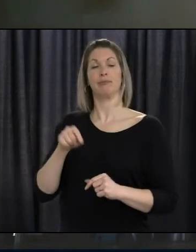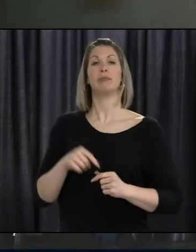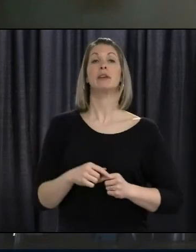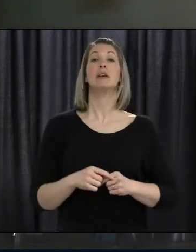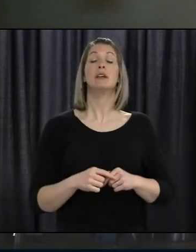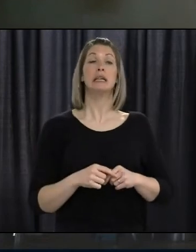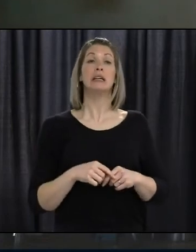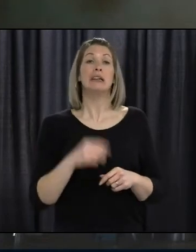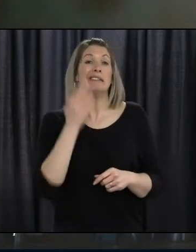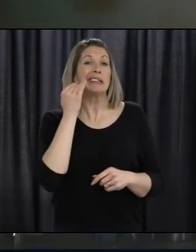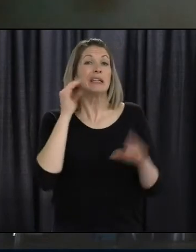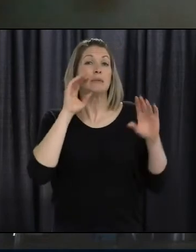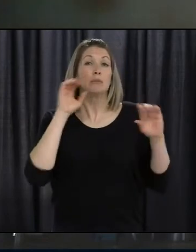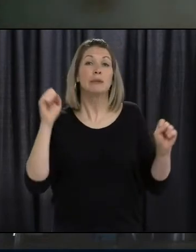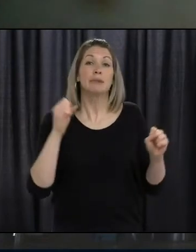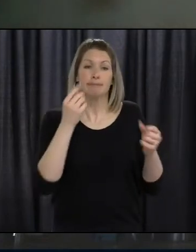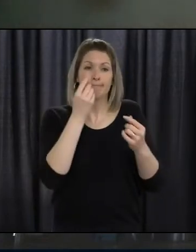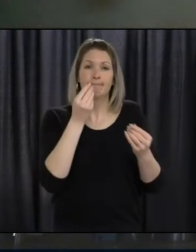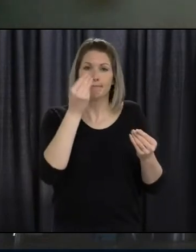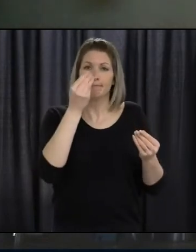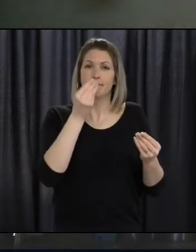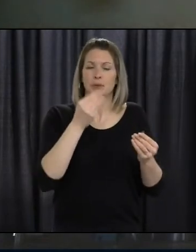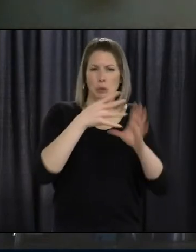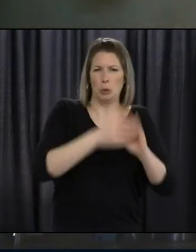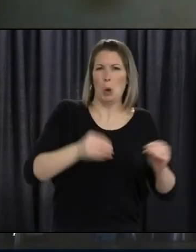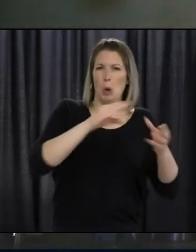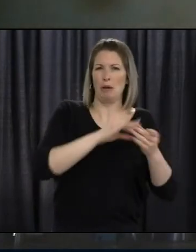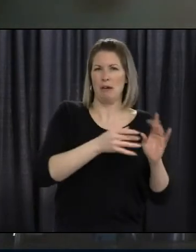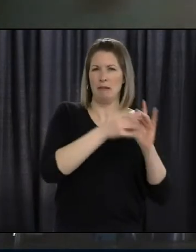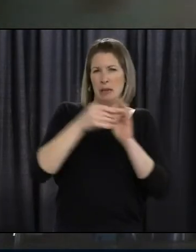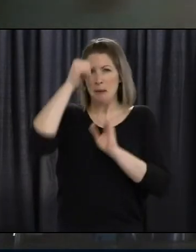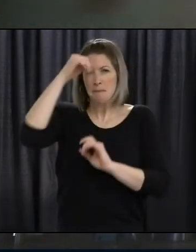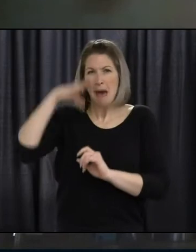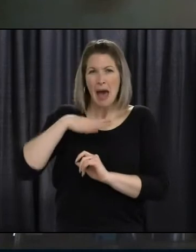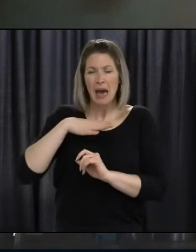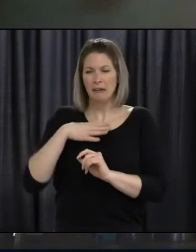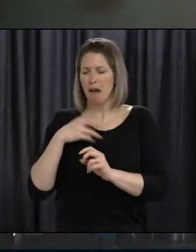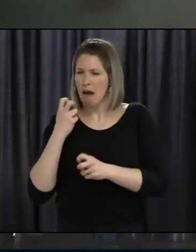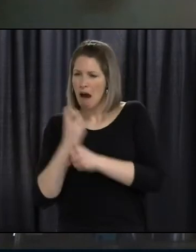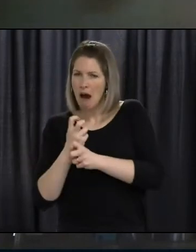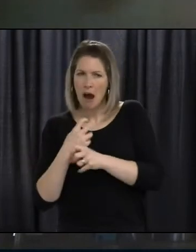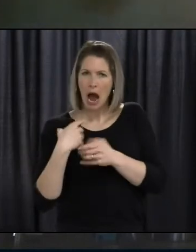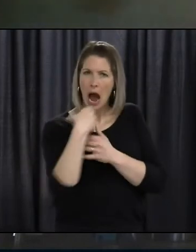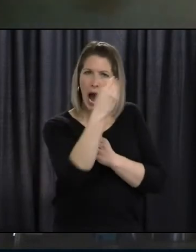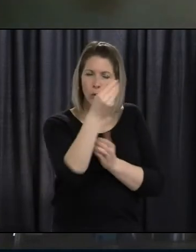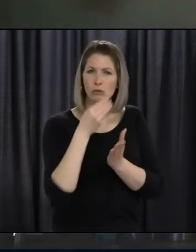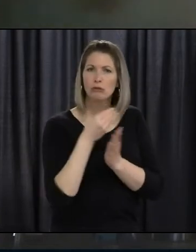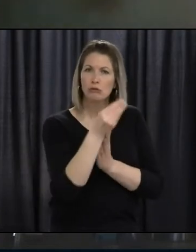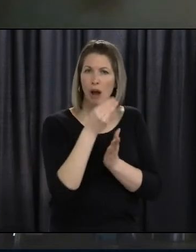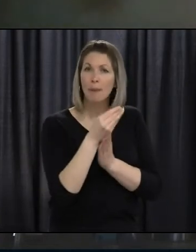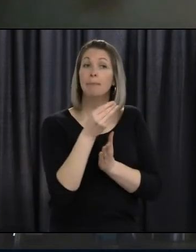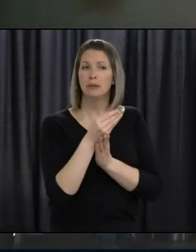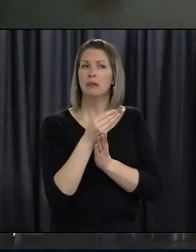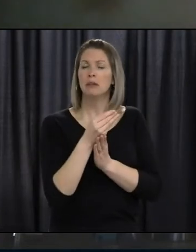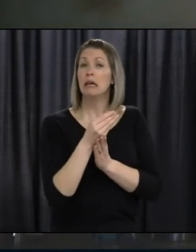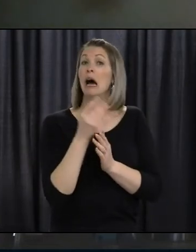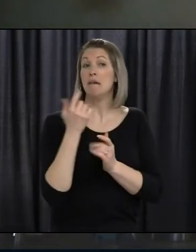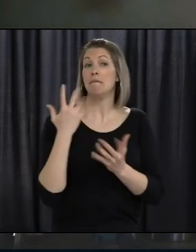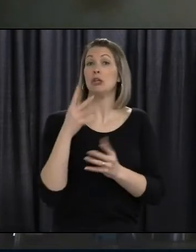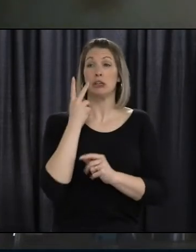go out and do shopping. And another issue that's been brought to my attention, both locally and